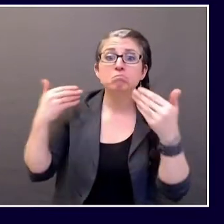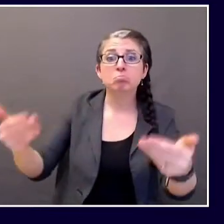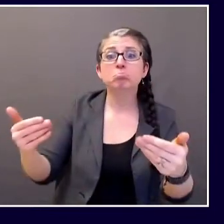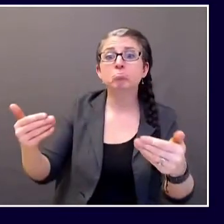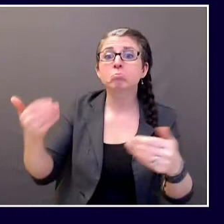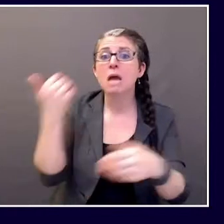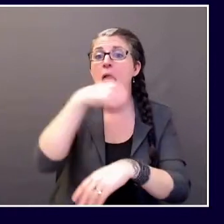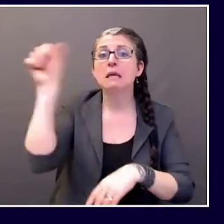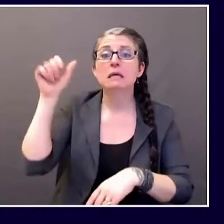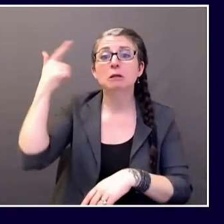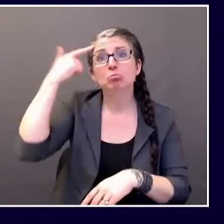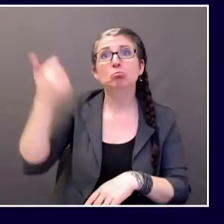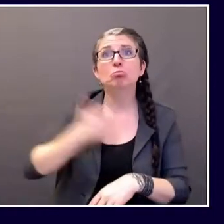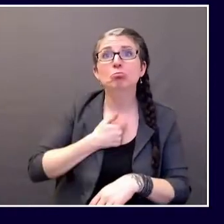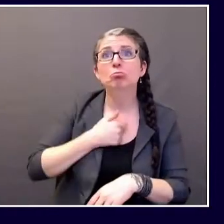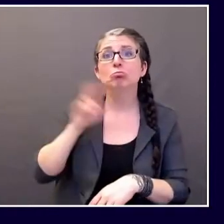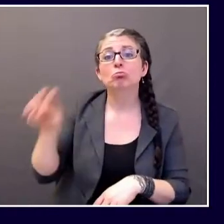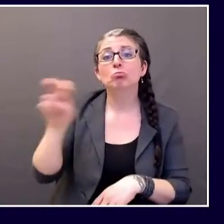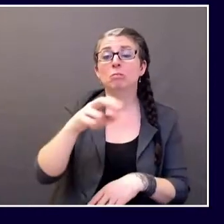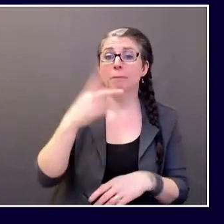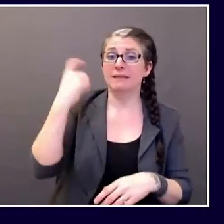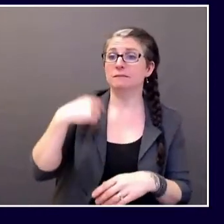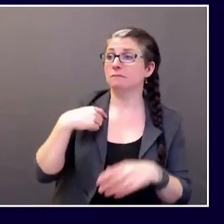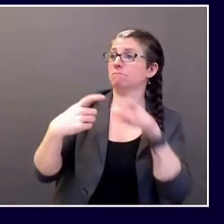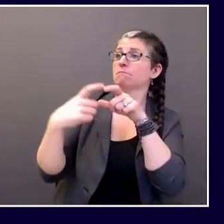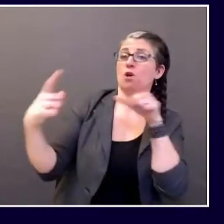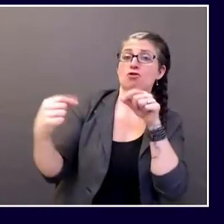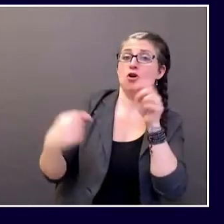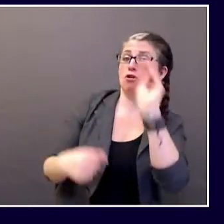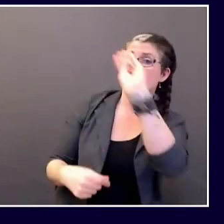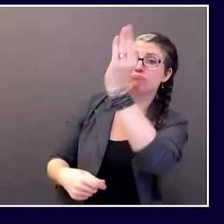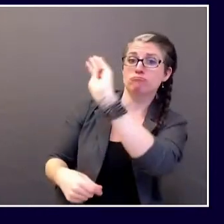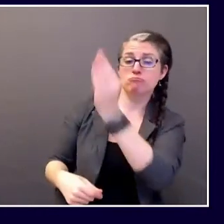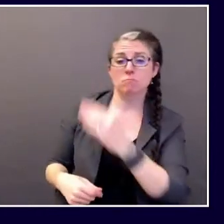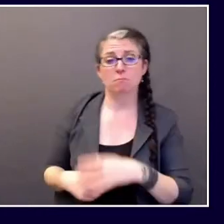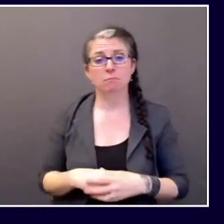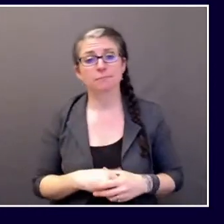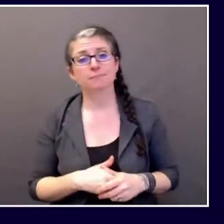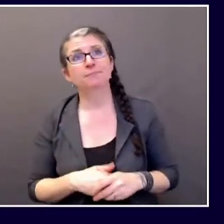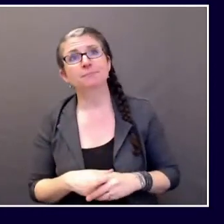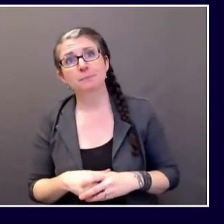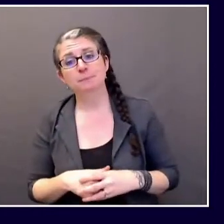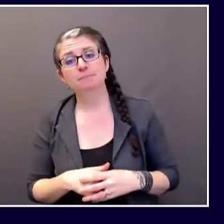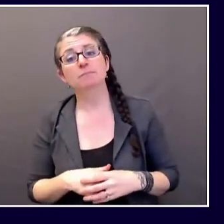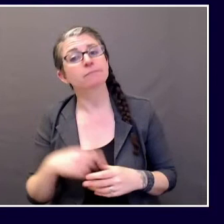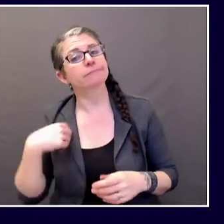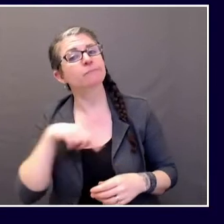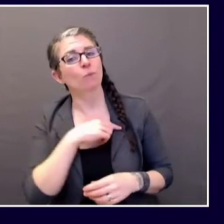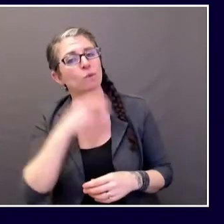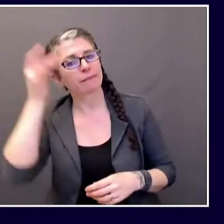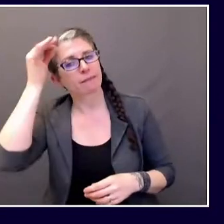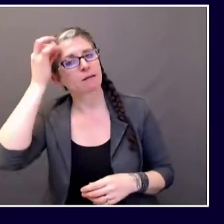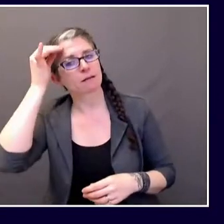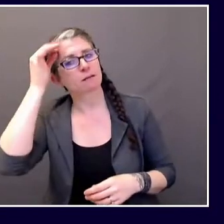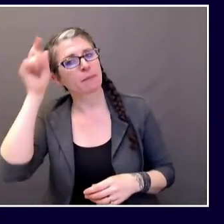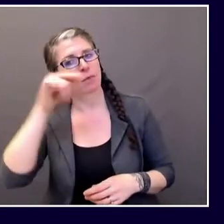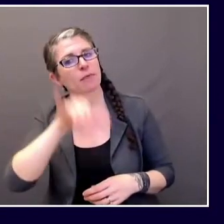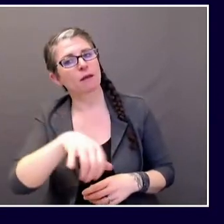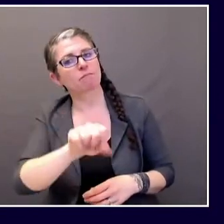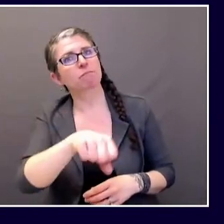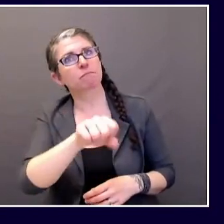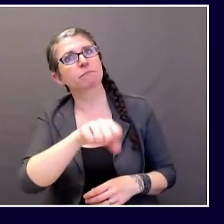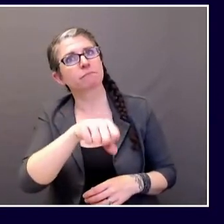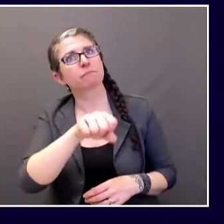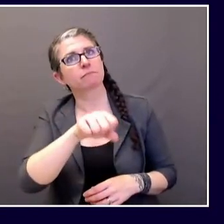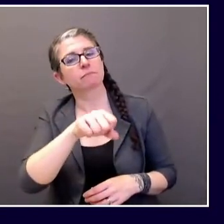at that as well as other ways that we can figure out how to engage people more safely to move into a space